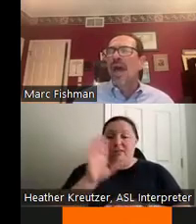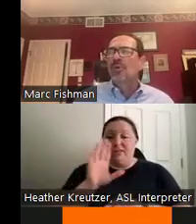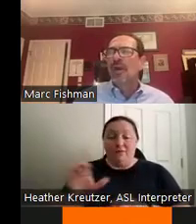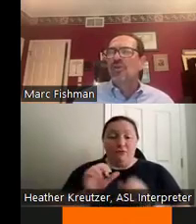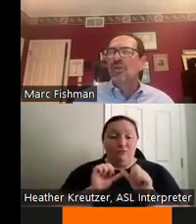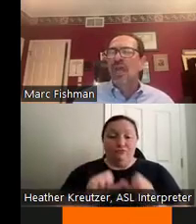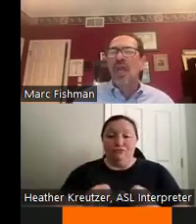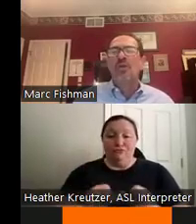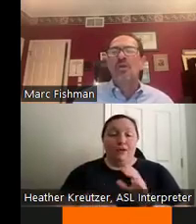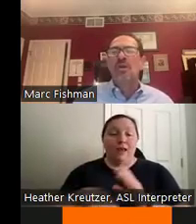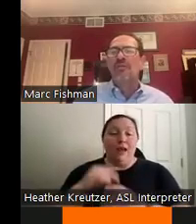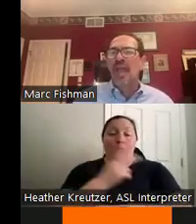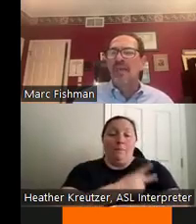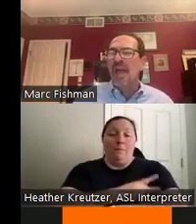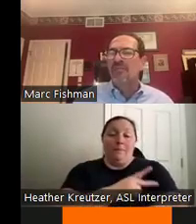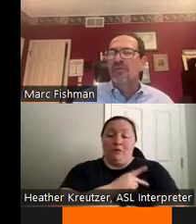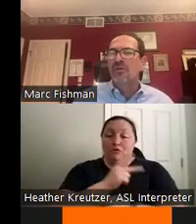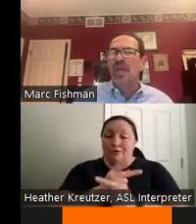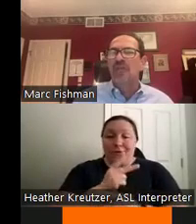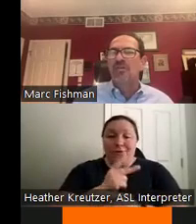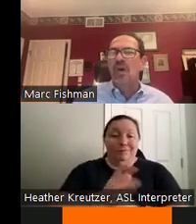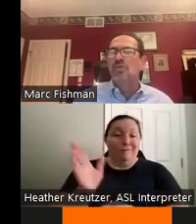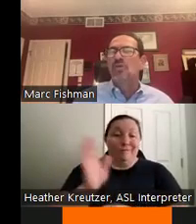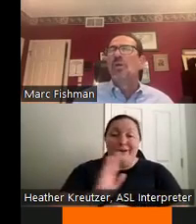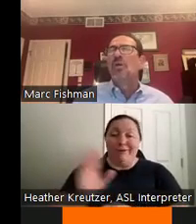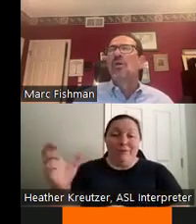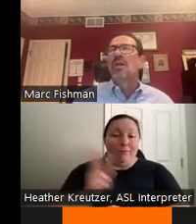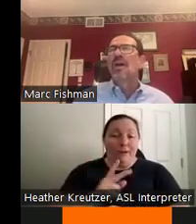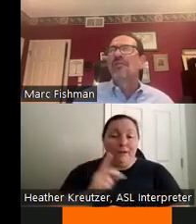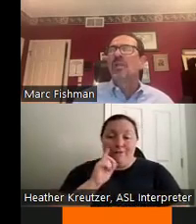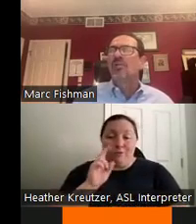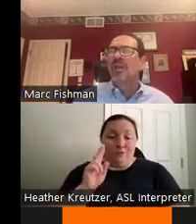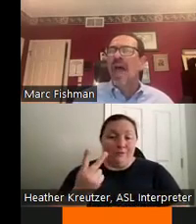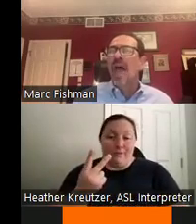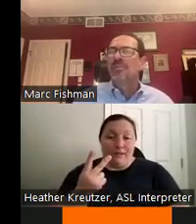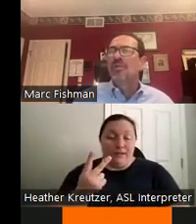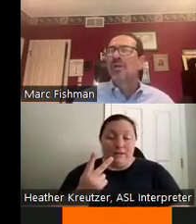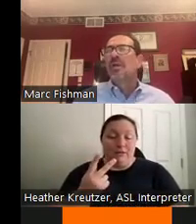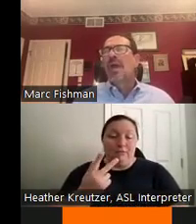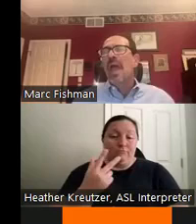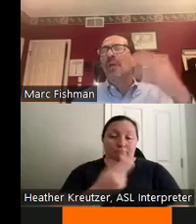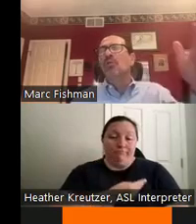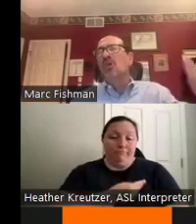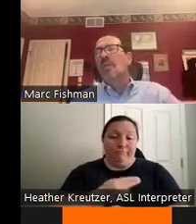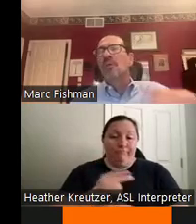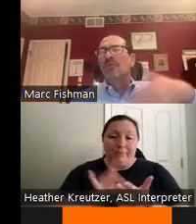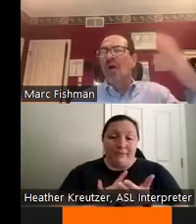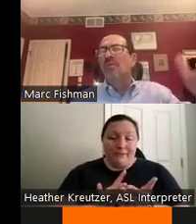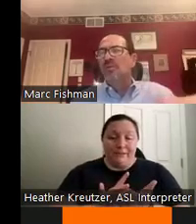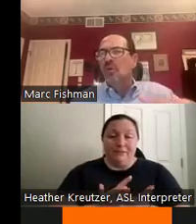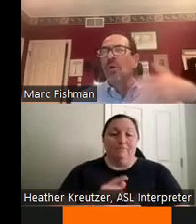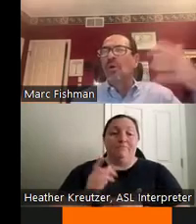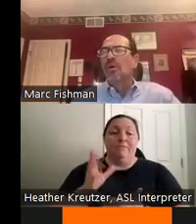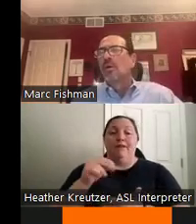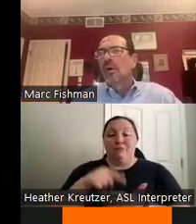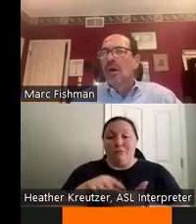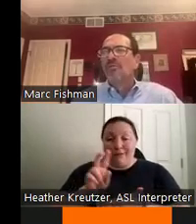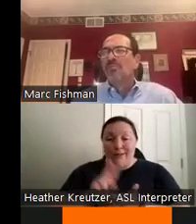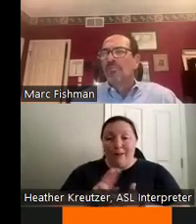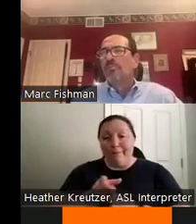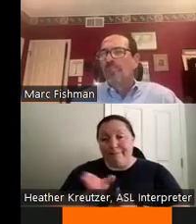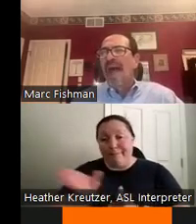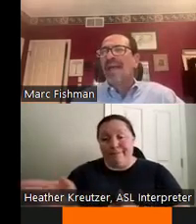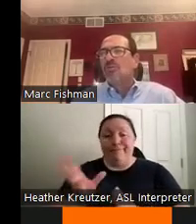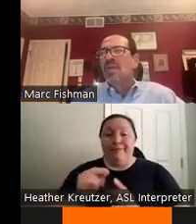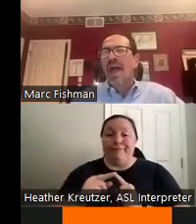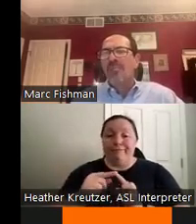continued in outpatient care, never came back for a second dose, inevitably relapsed, and was on the revolving door